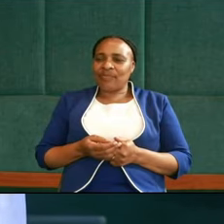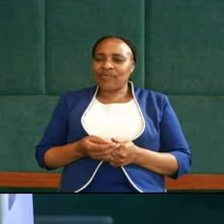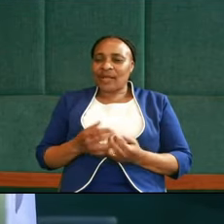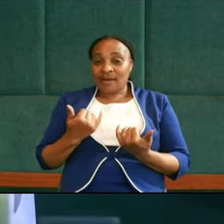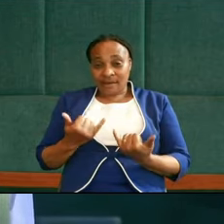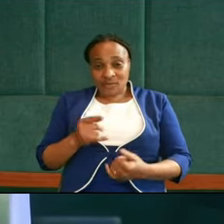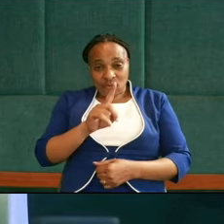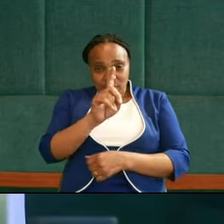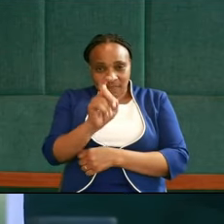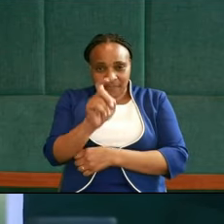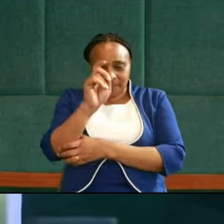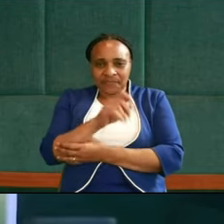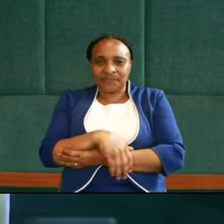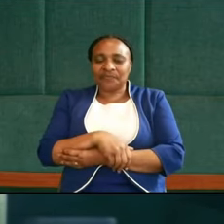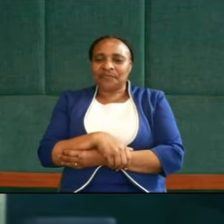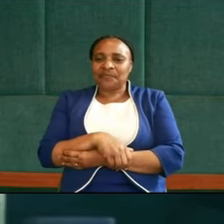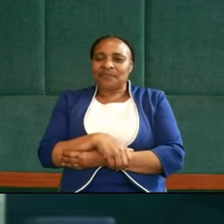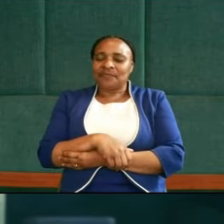Question.